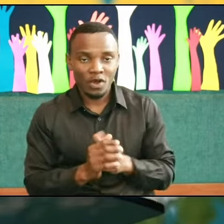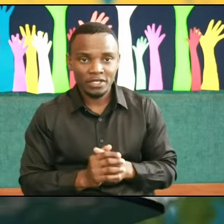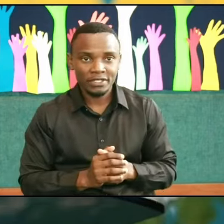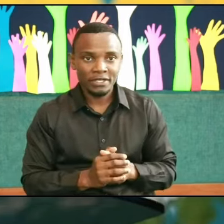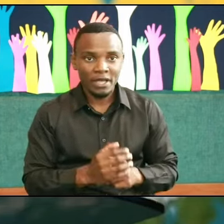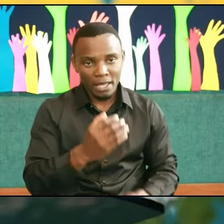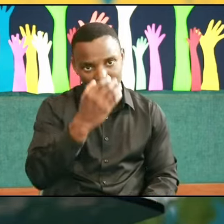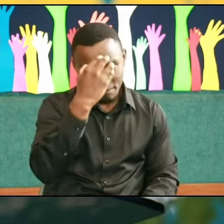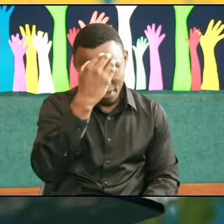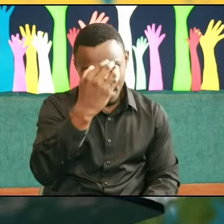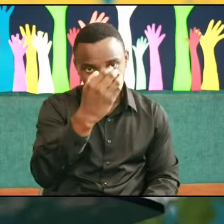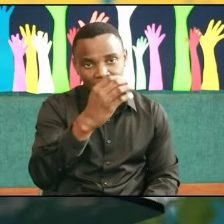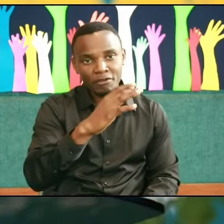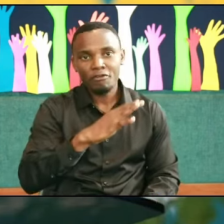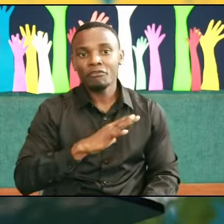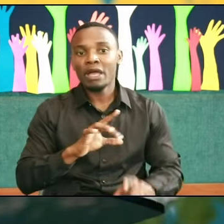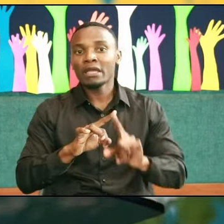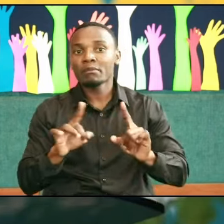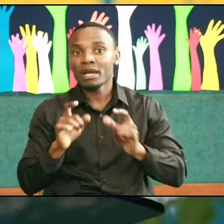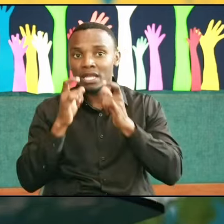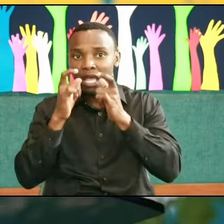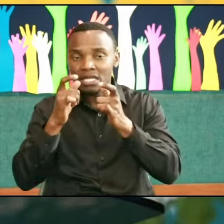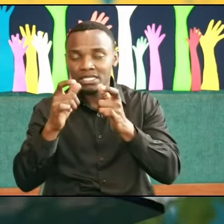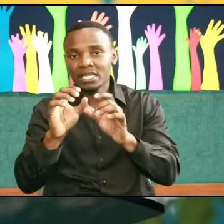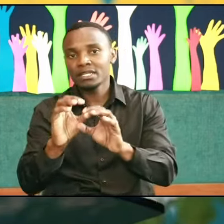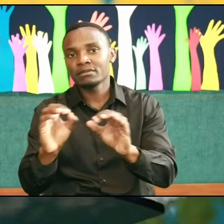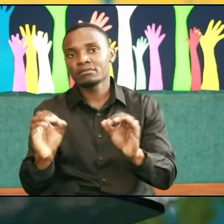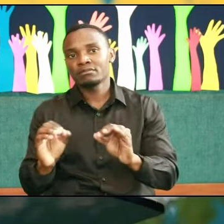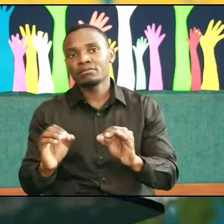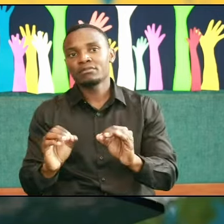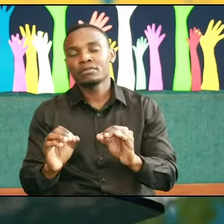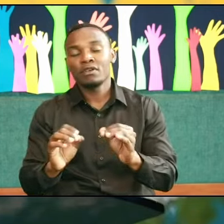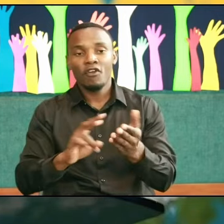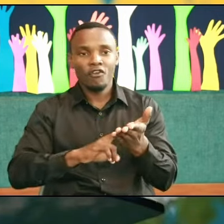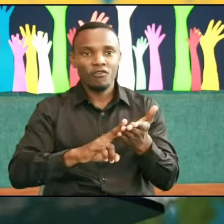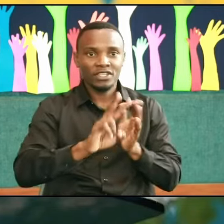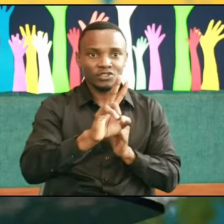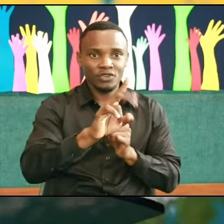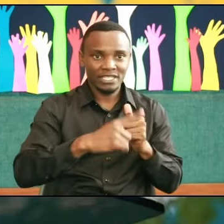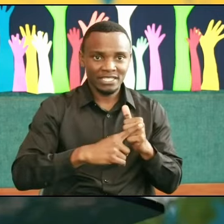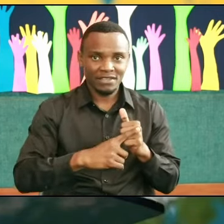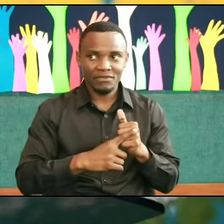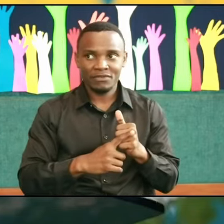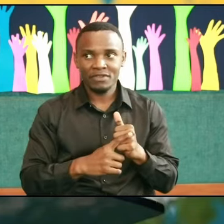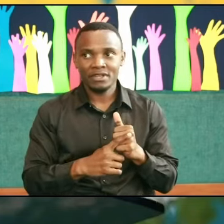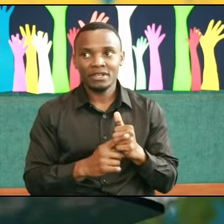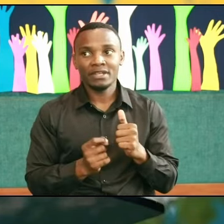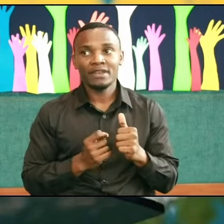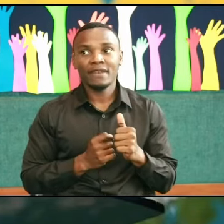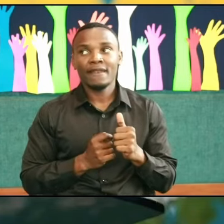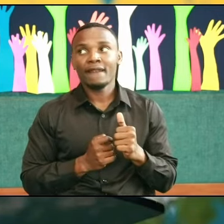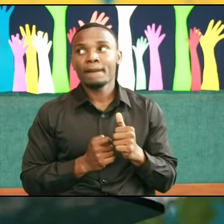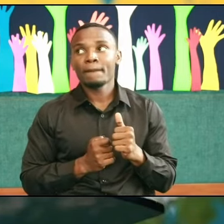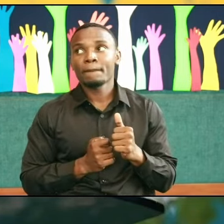not sin. Do not let the sun, 27. Nor give place to the what?